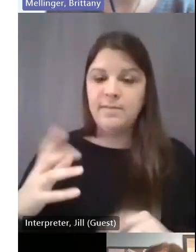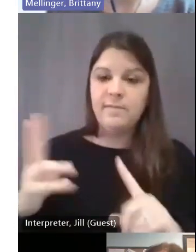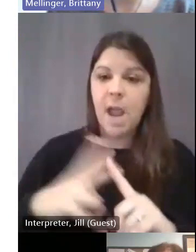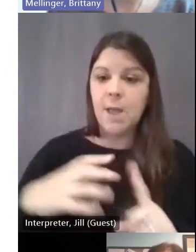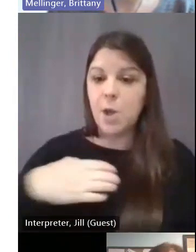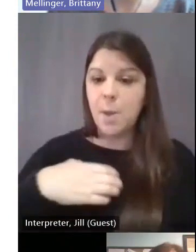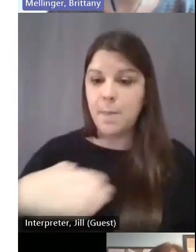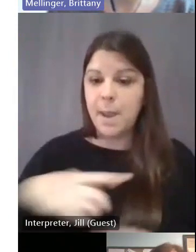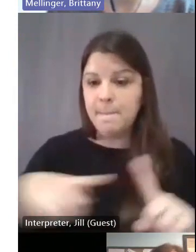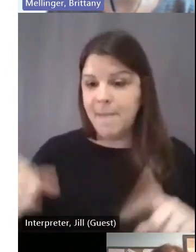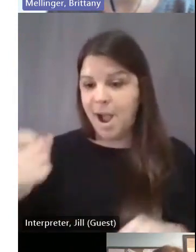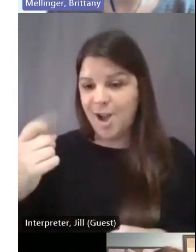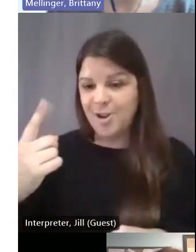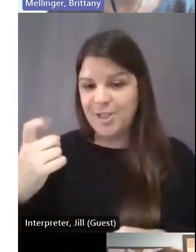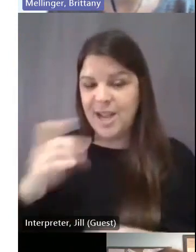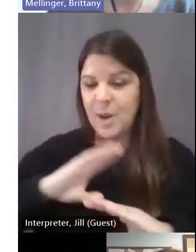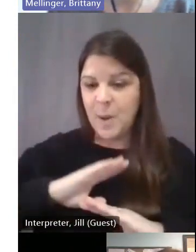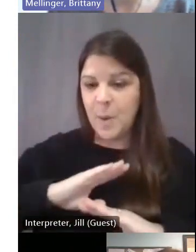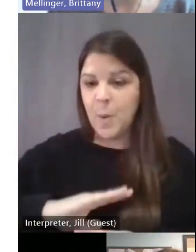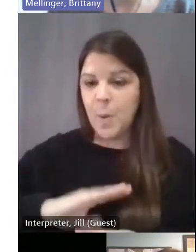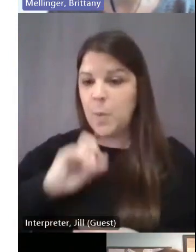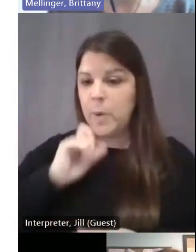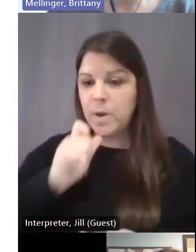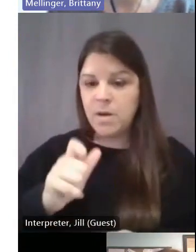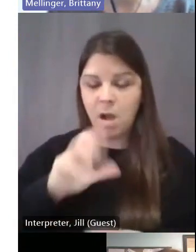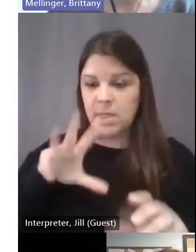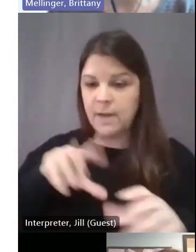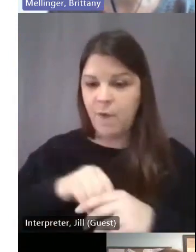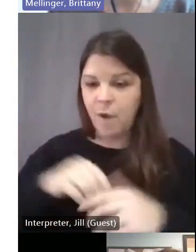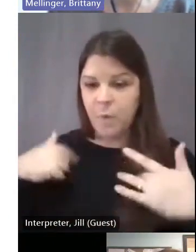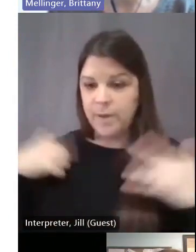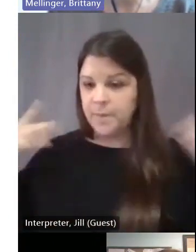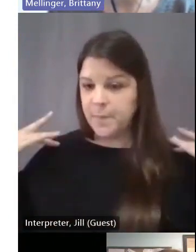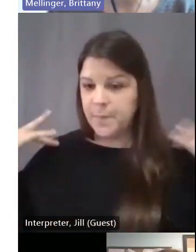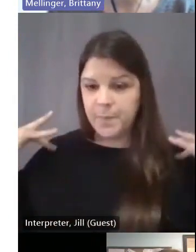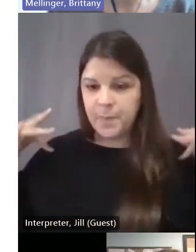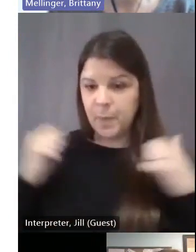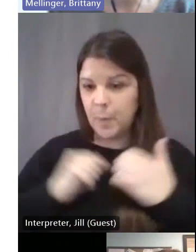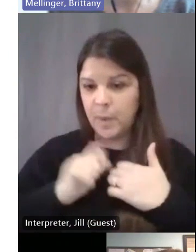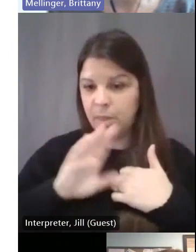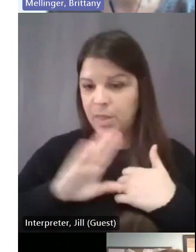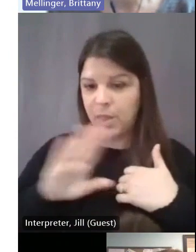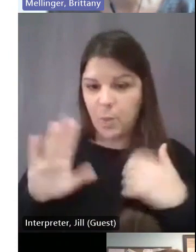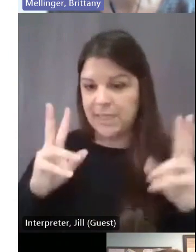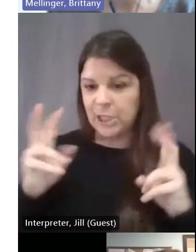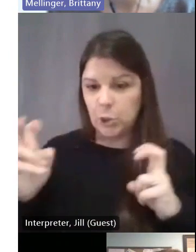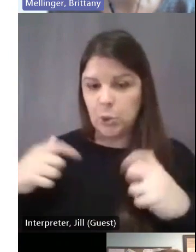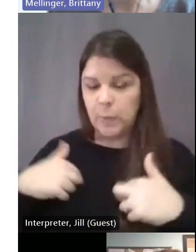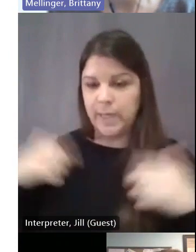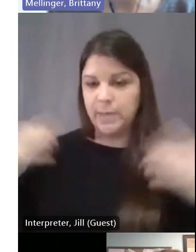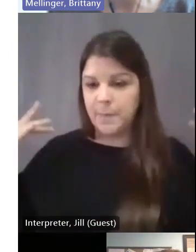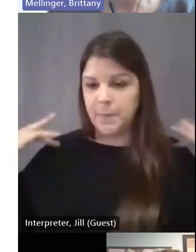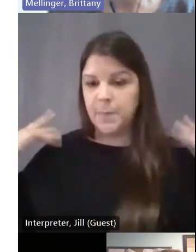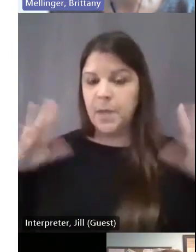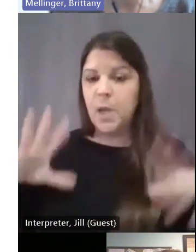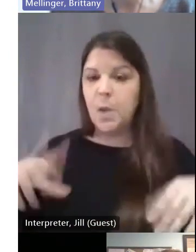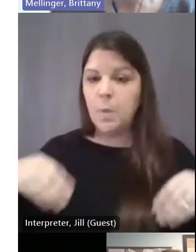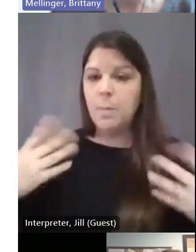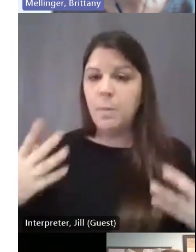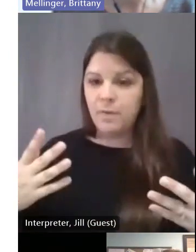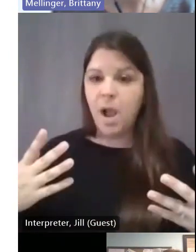but they can rest assured that that we would not get involved with any of those issues, and that we do provide